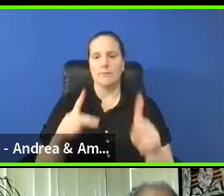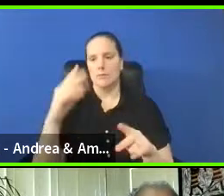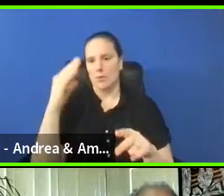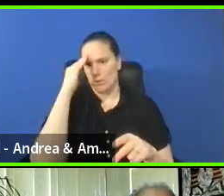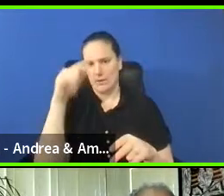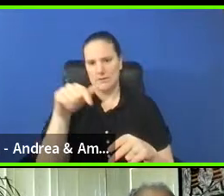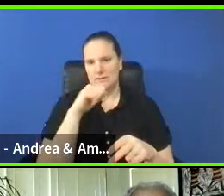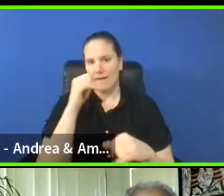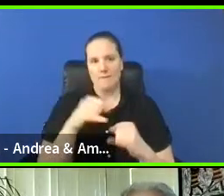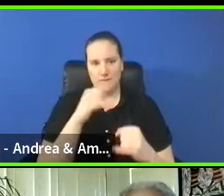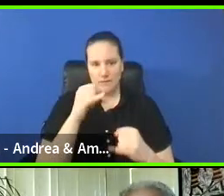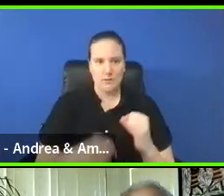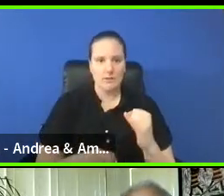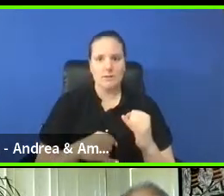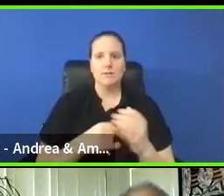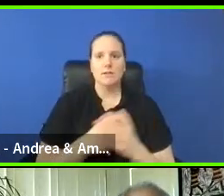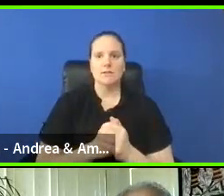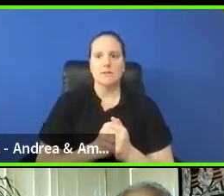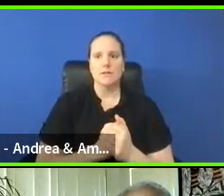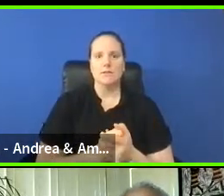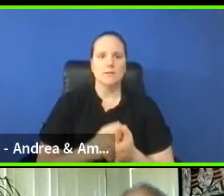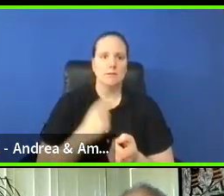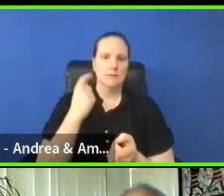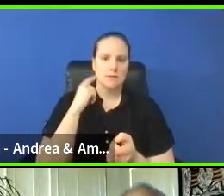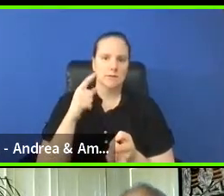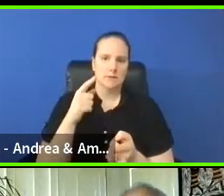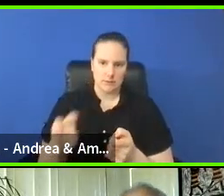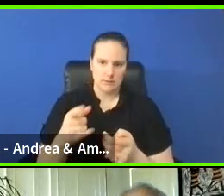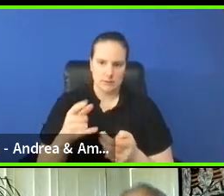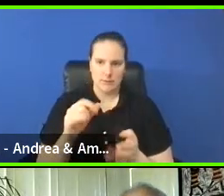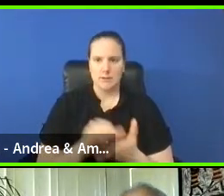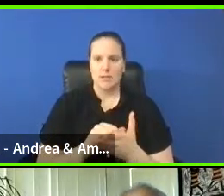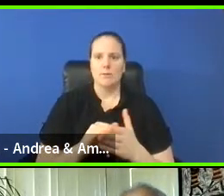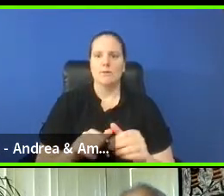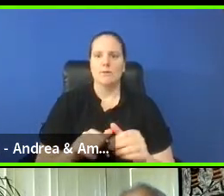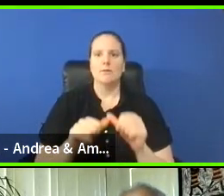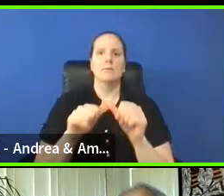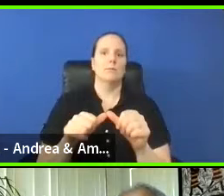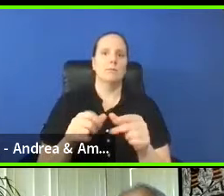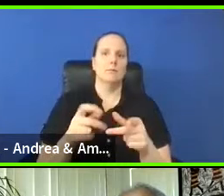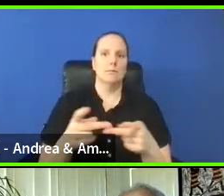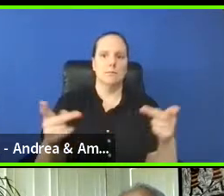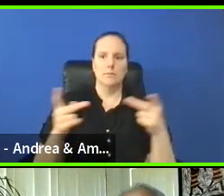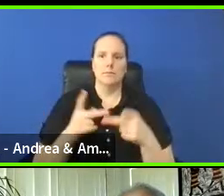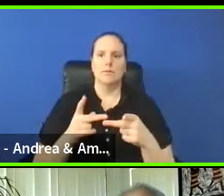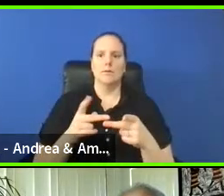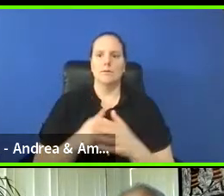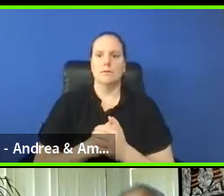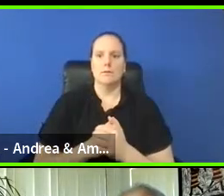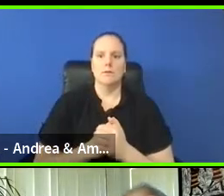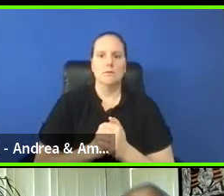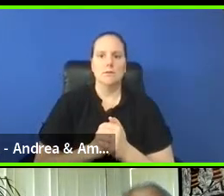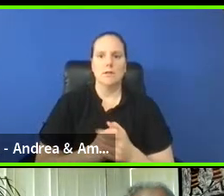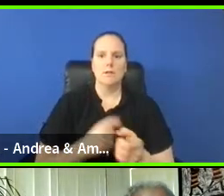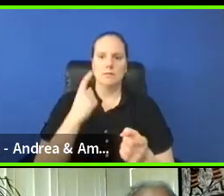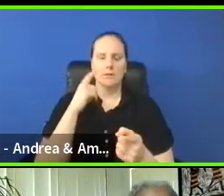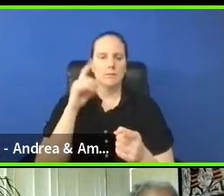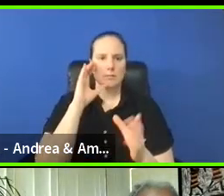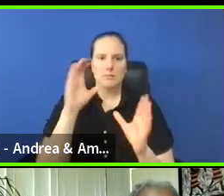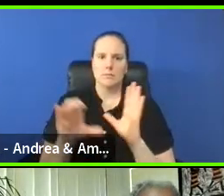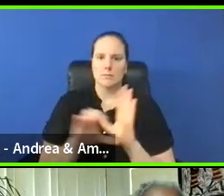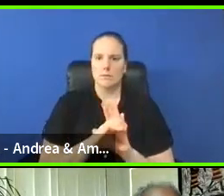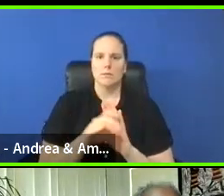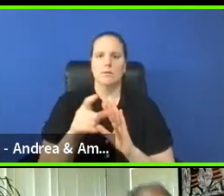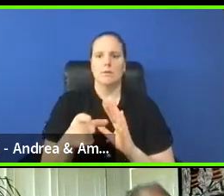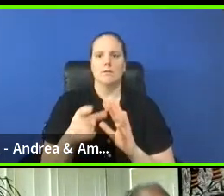this is not final, this is concept, are things that are going to be placed on any of the images that would be made